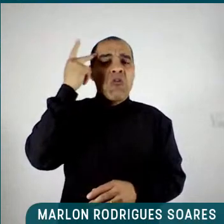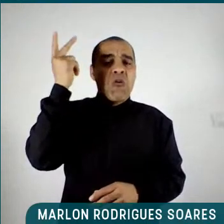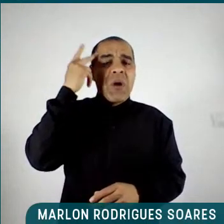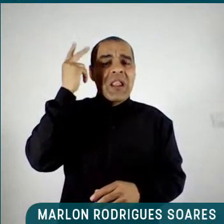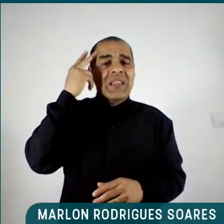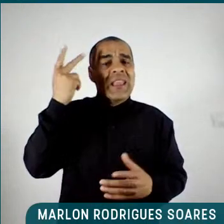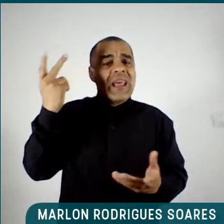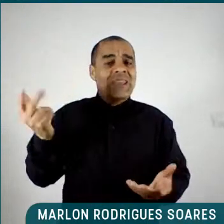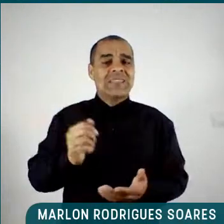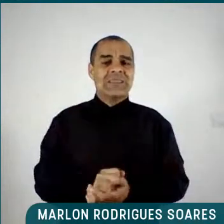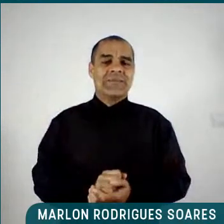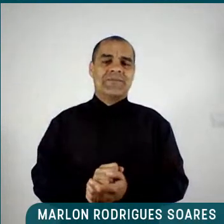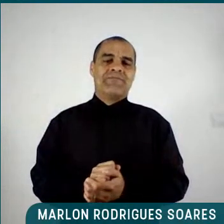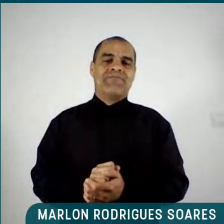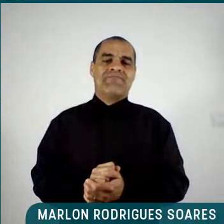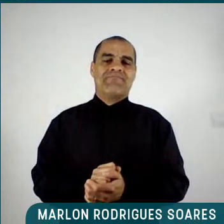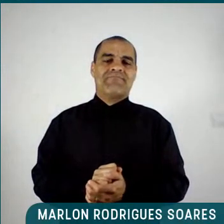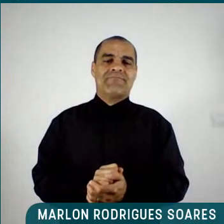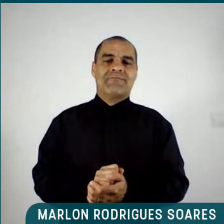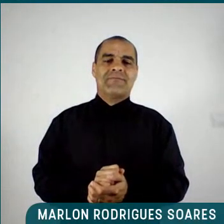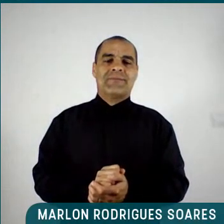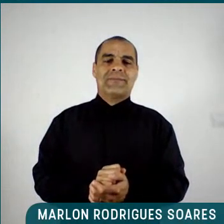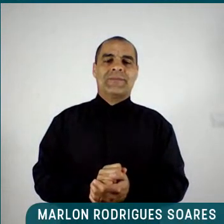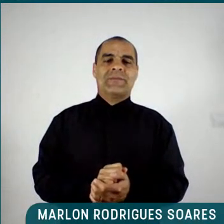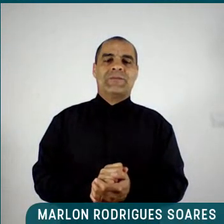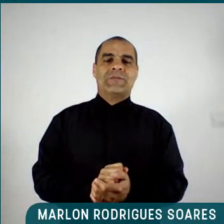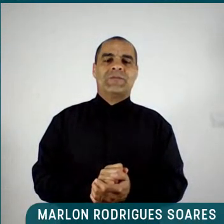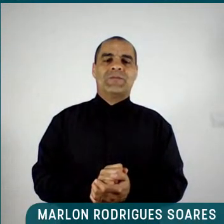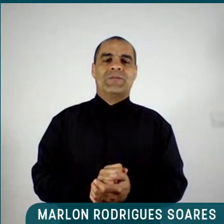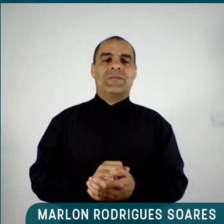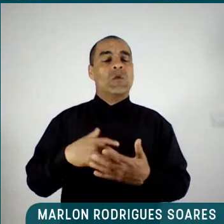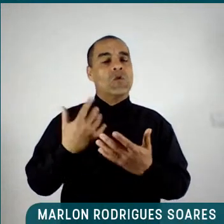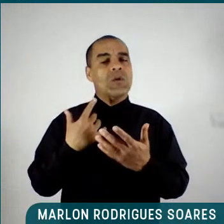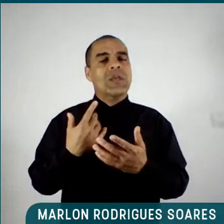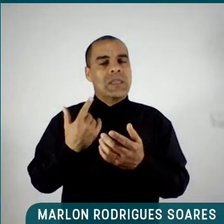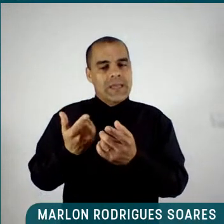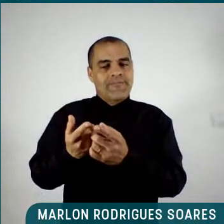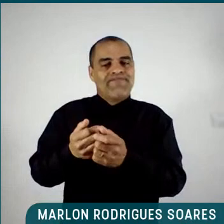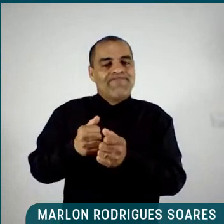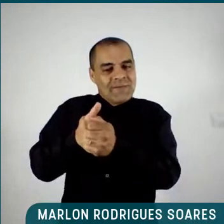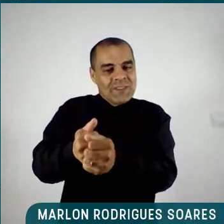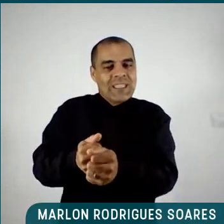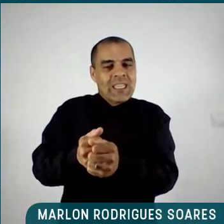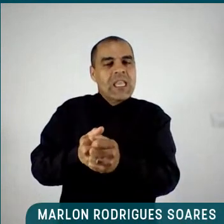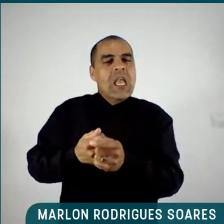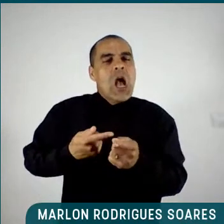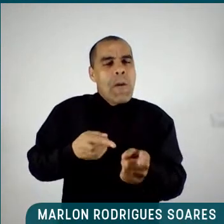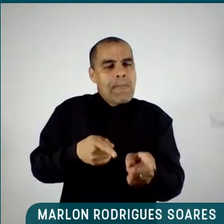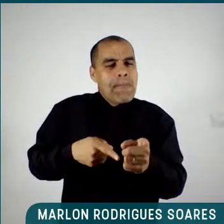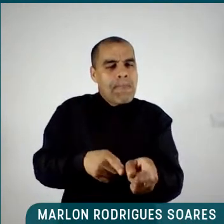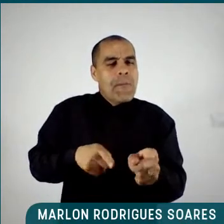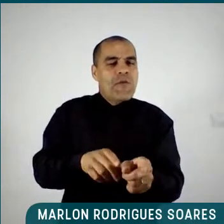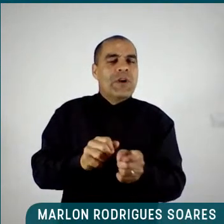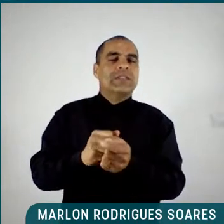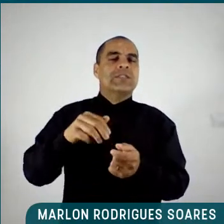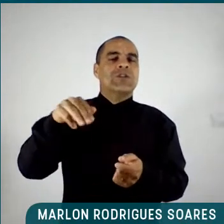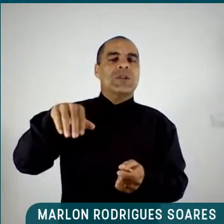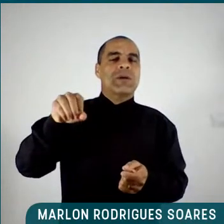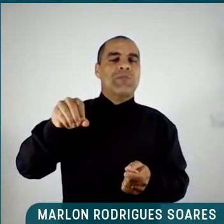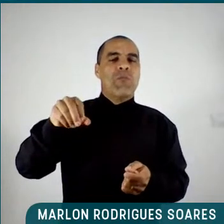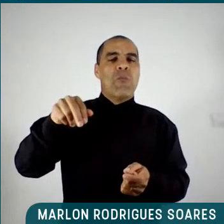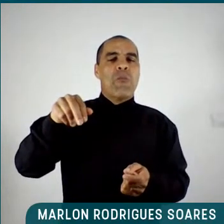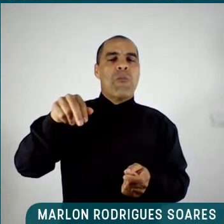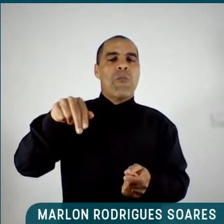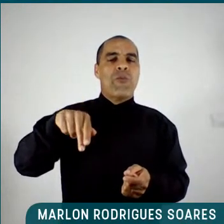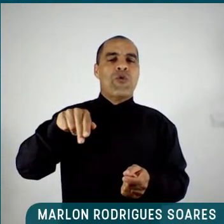normalização everything is that que there are que naturalization trouxe a normal. Monique de And I would like ser to uma mulher follow conversando com